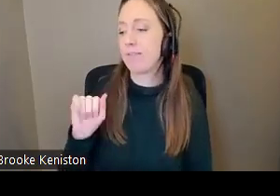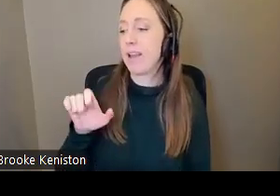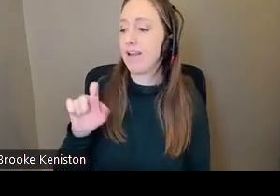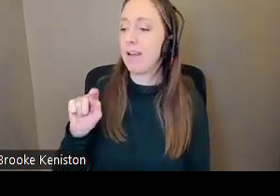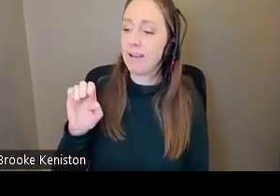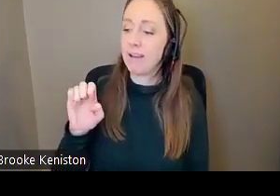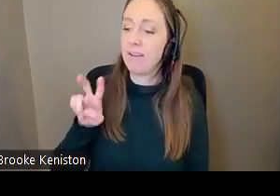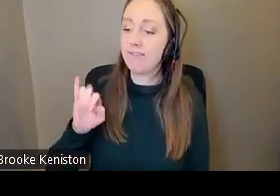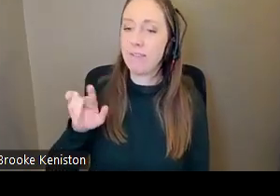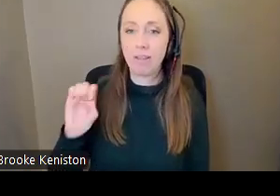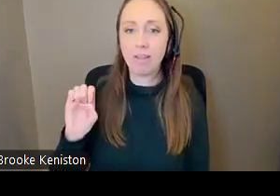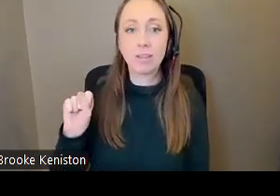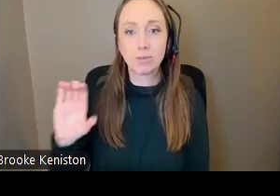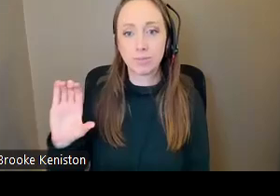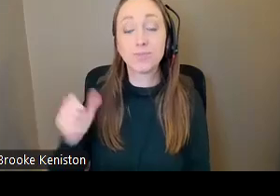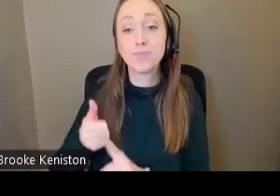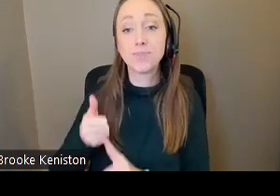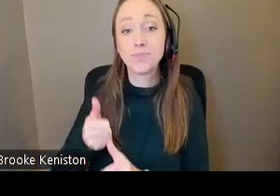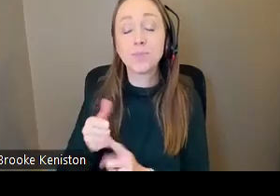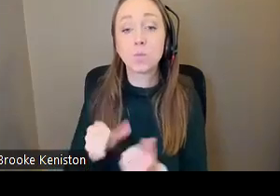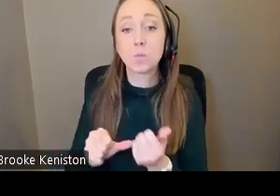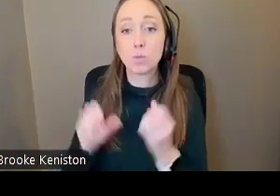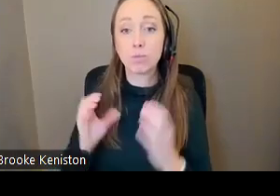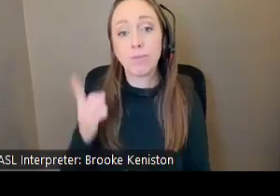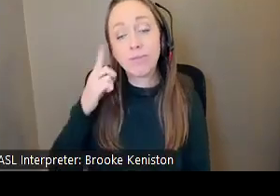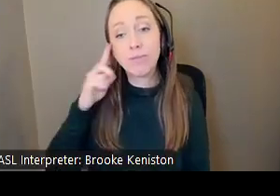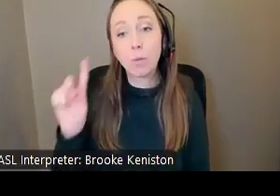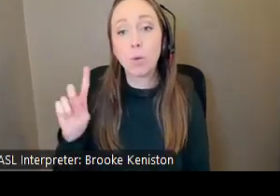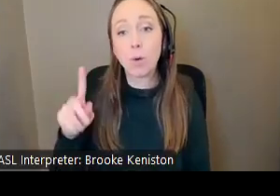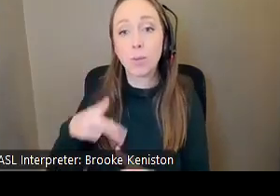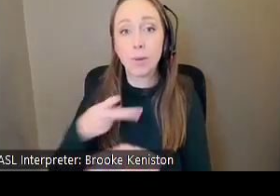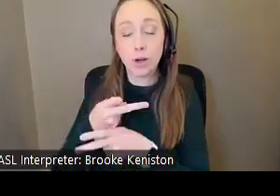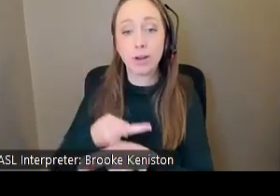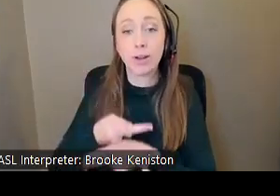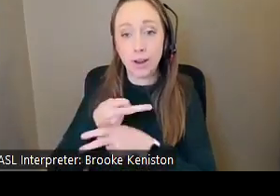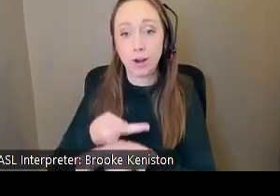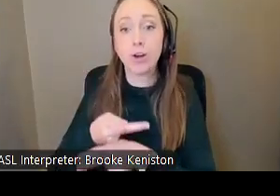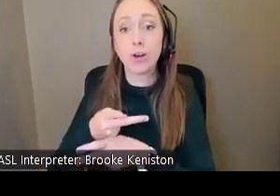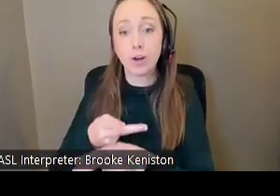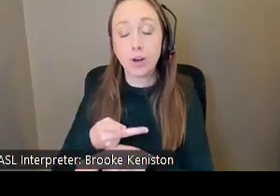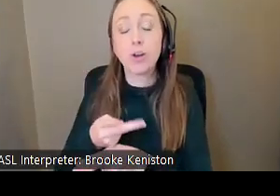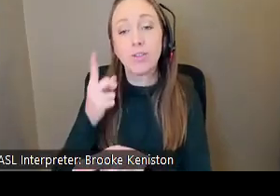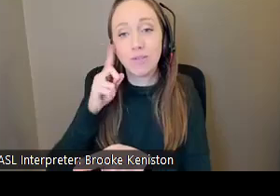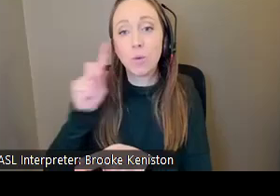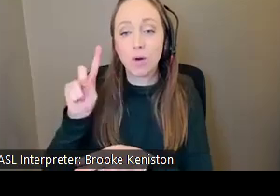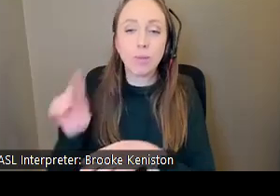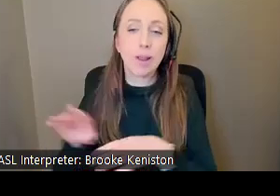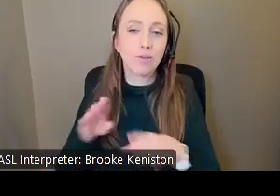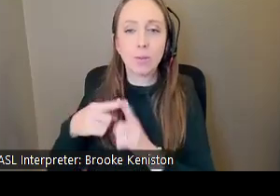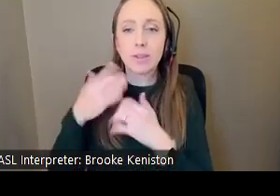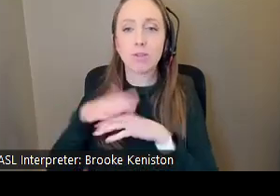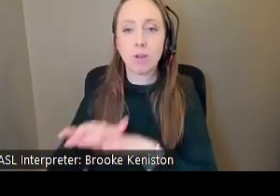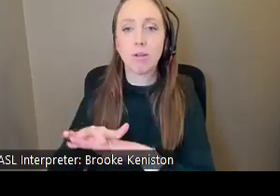Associate Professor of Primary Care and Community Health and Director of Integrated Behavioral Health at the University of Texas Rio